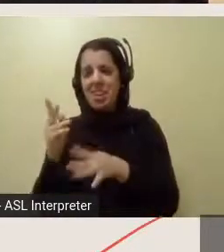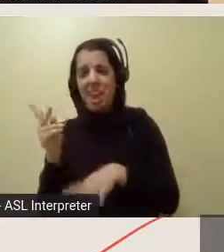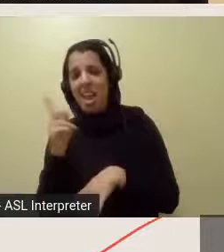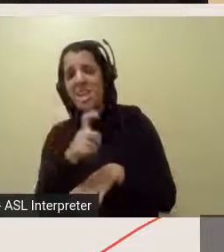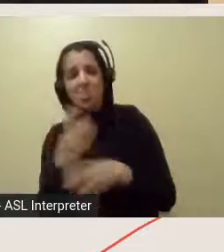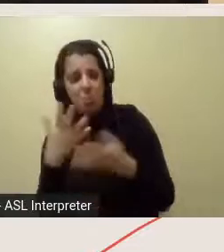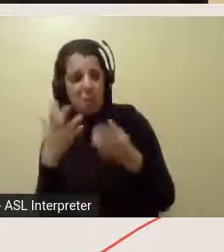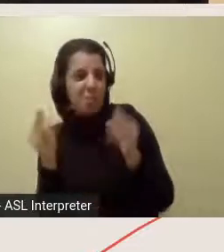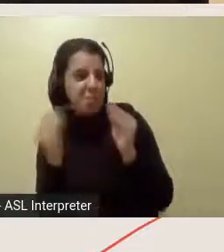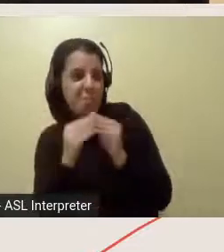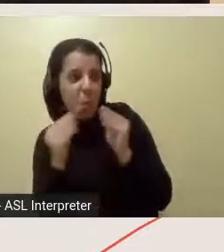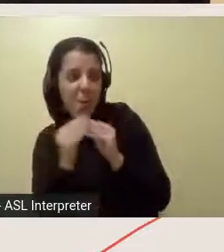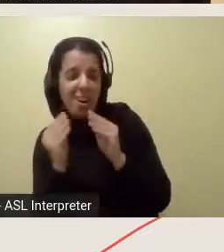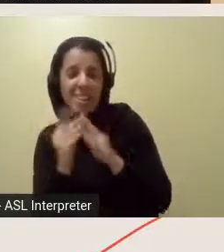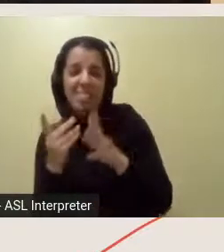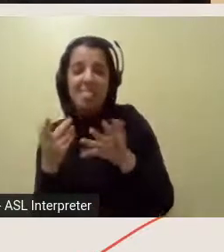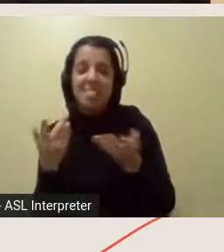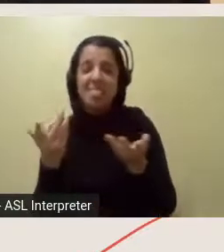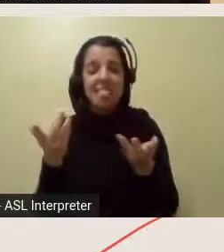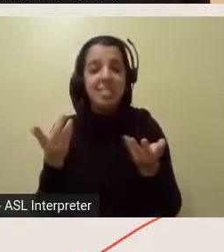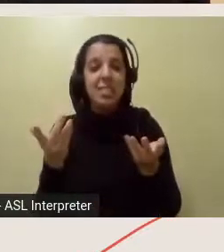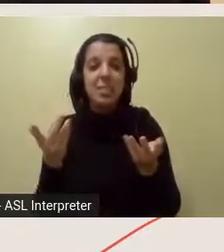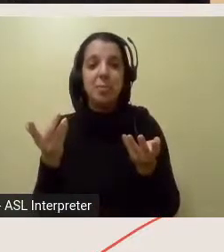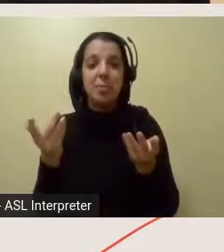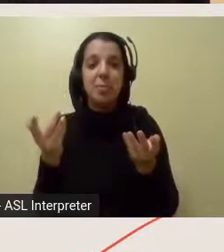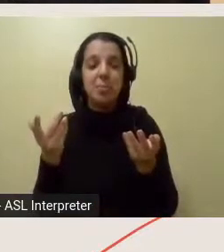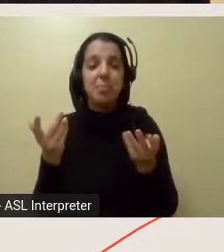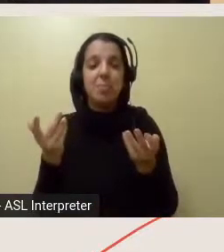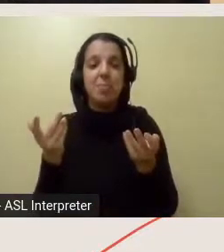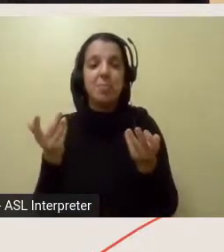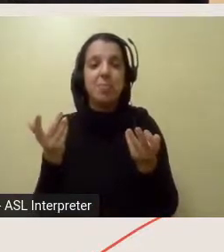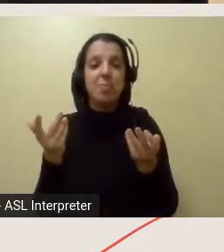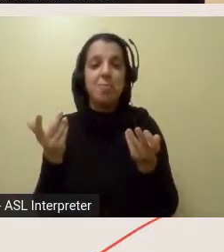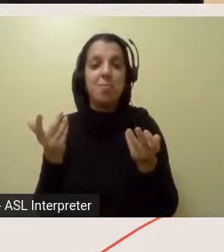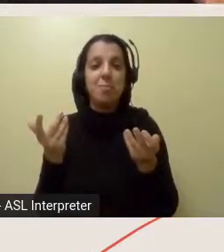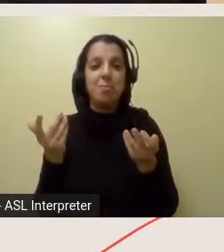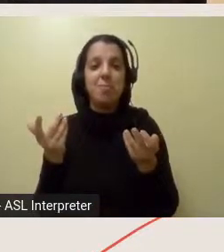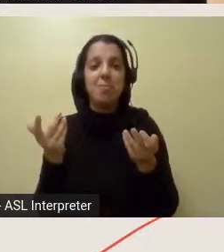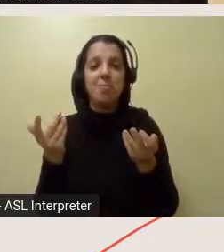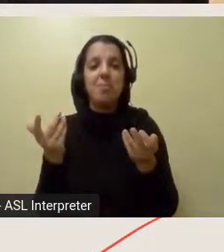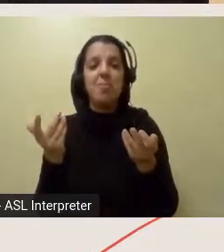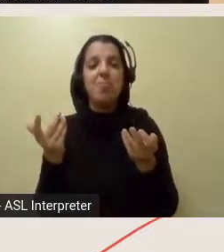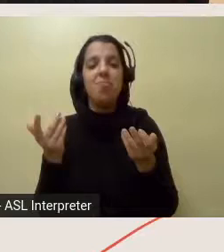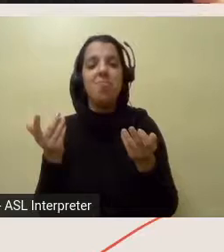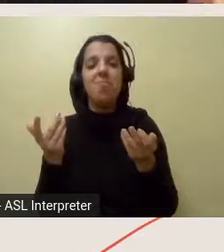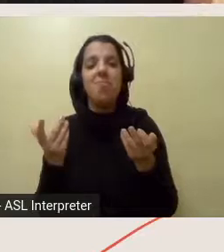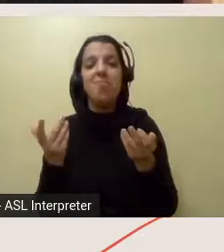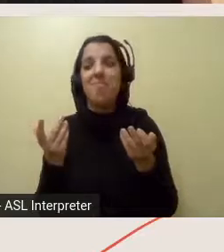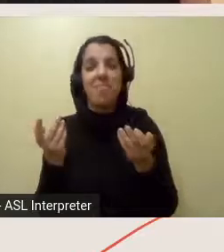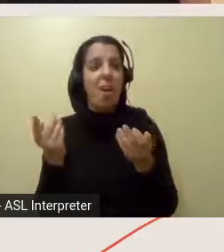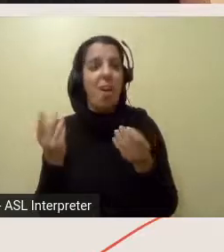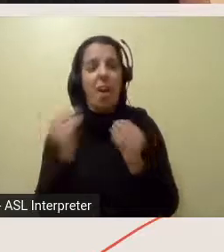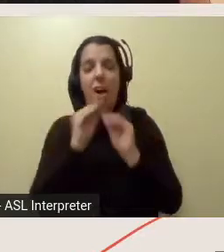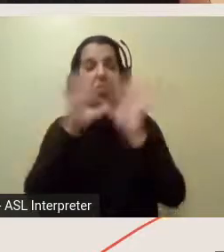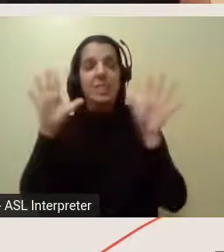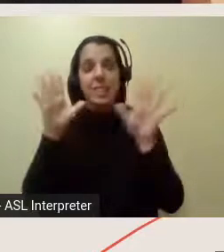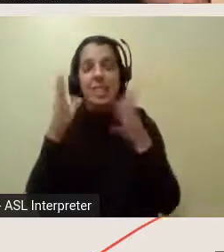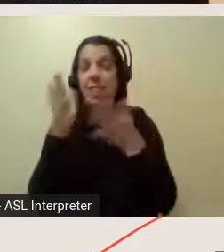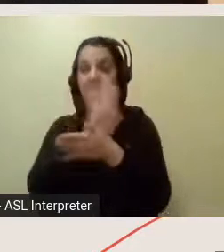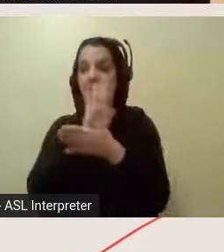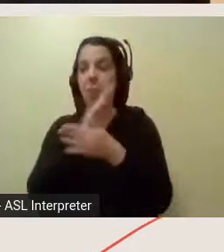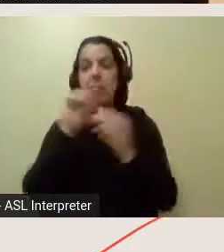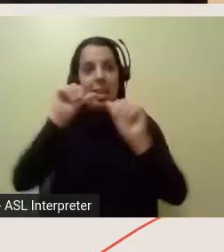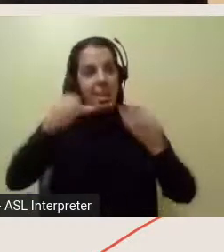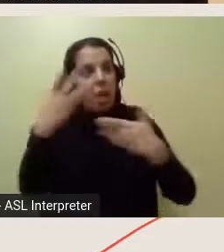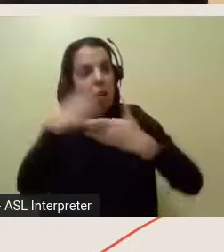in some ways that people are, you know, I think that in some ways we couldn't offer everything in the film. I mean, we definitely,